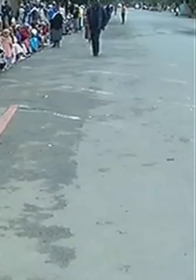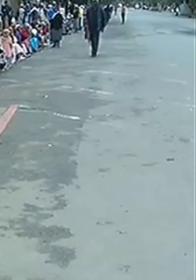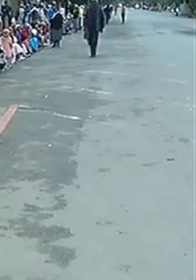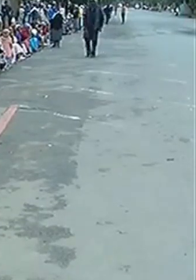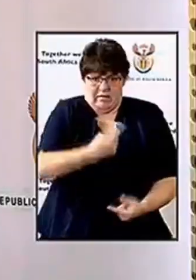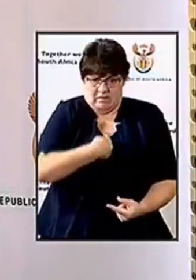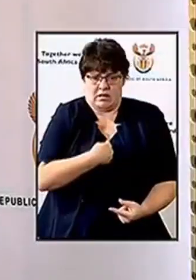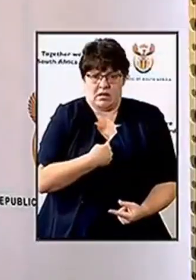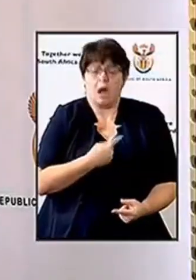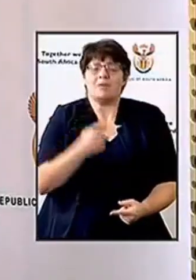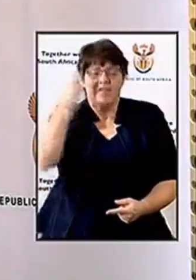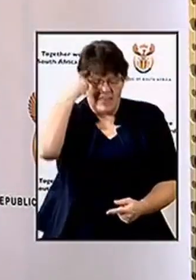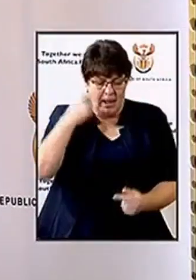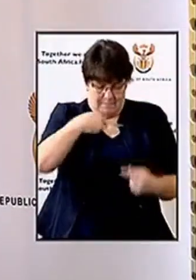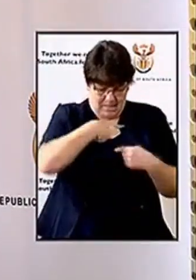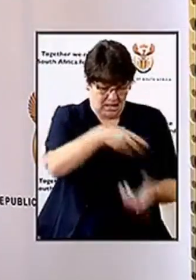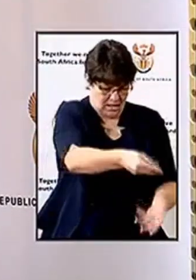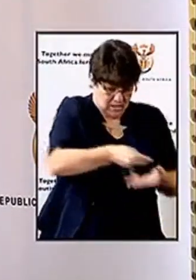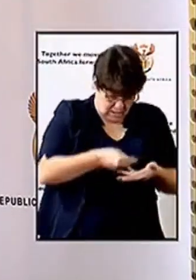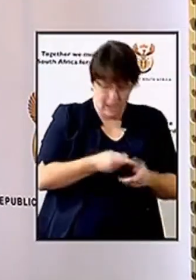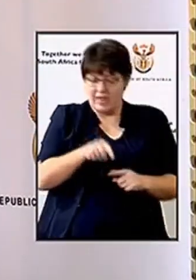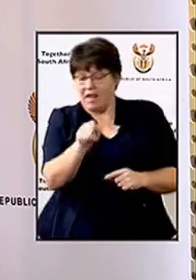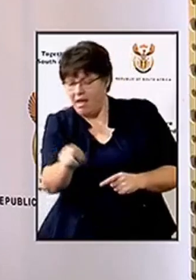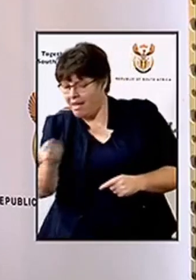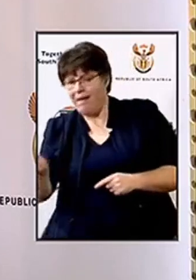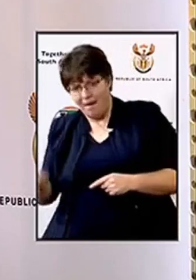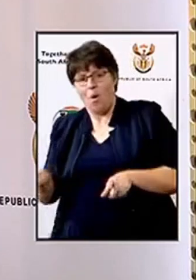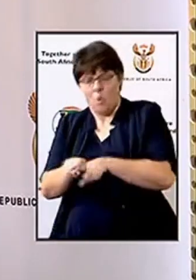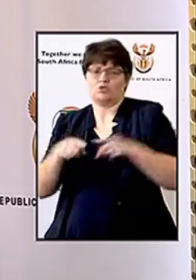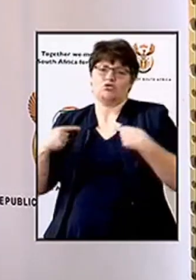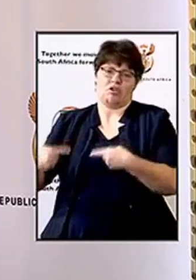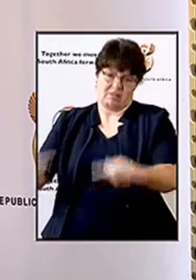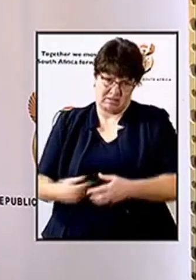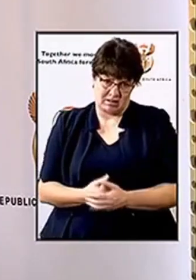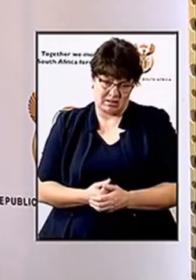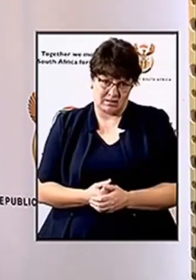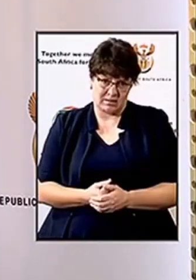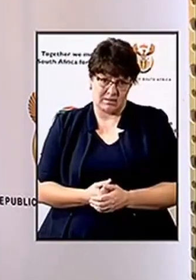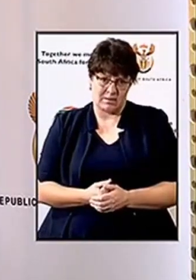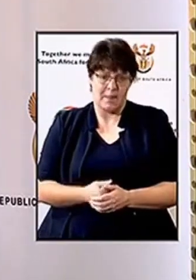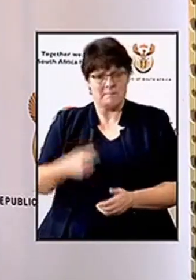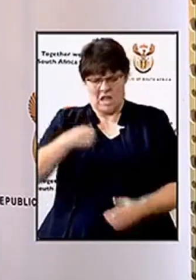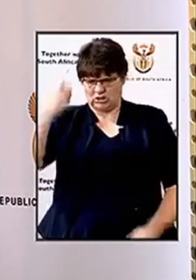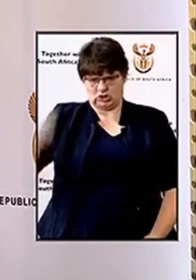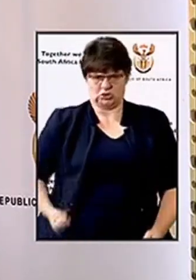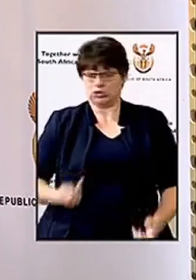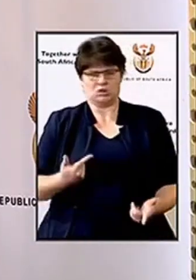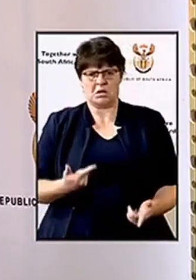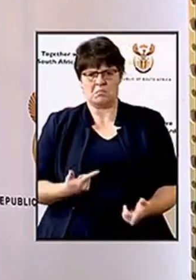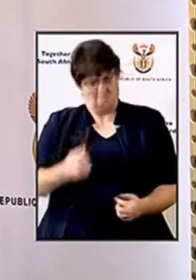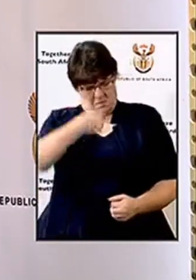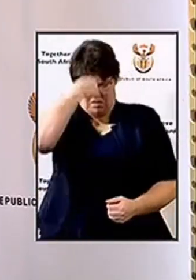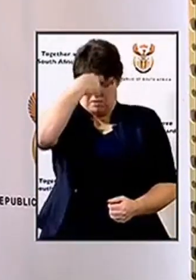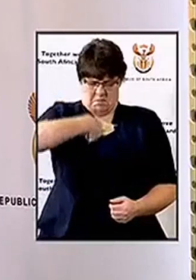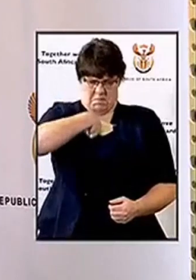share. We are struggling. People are struggling. There is nothing as painful as people who become selfish and